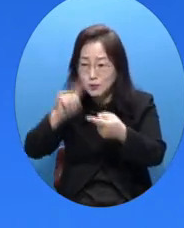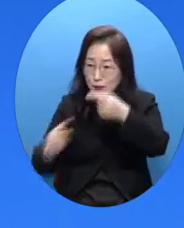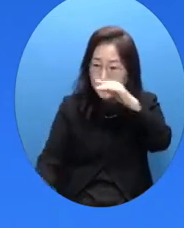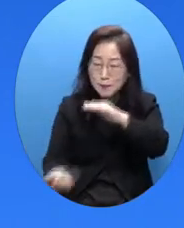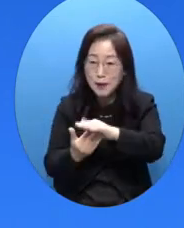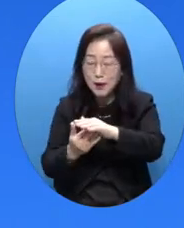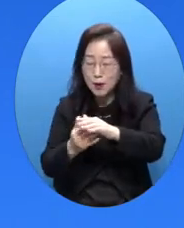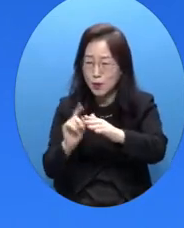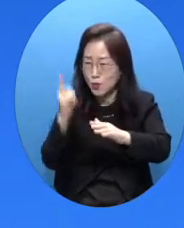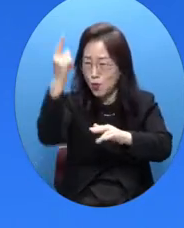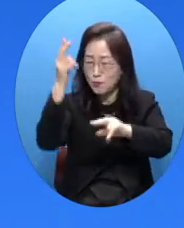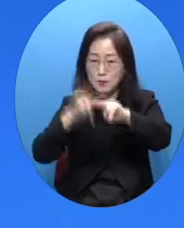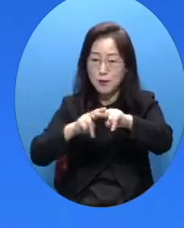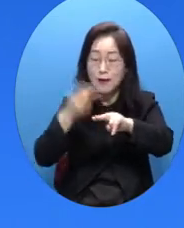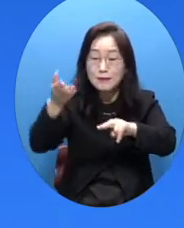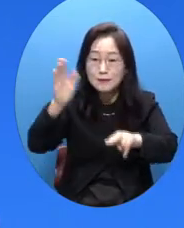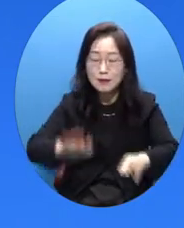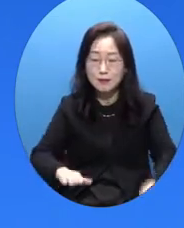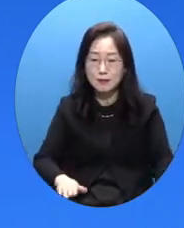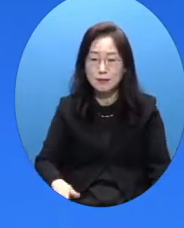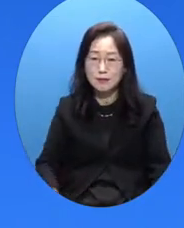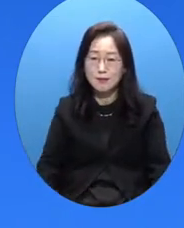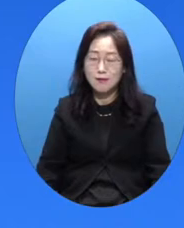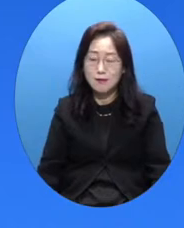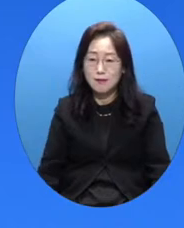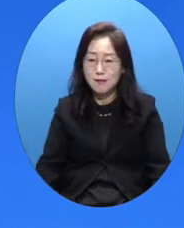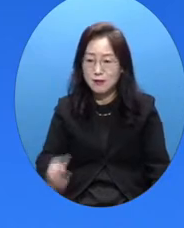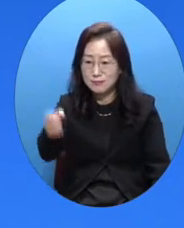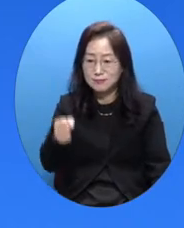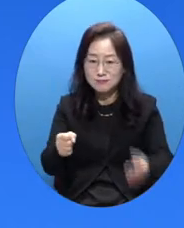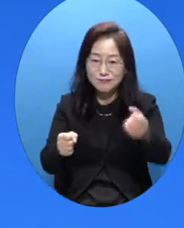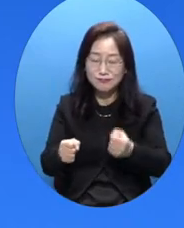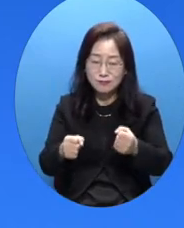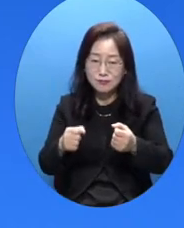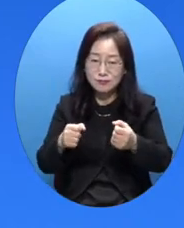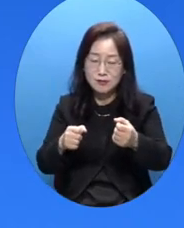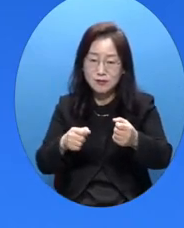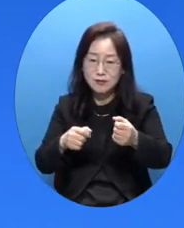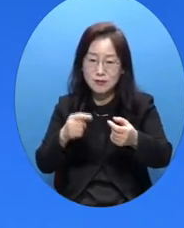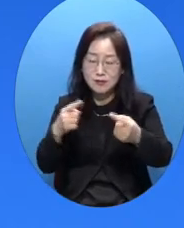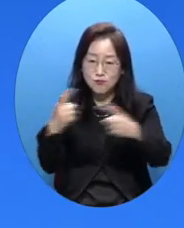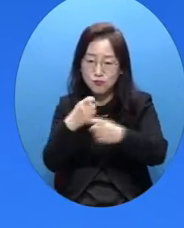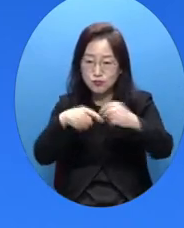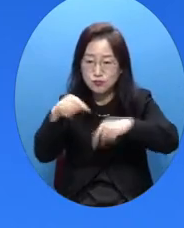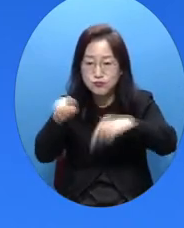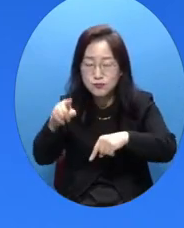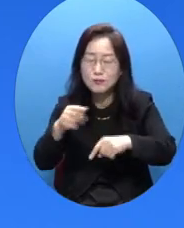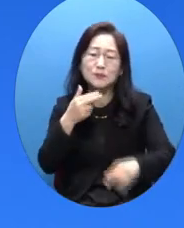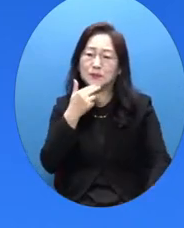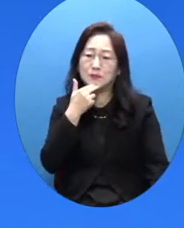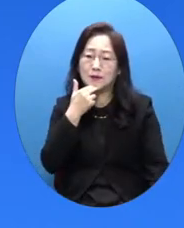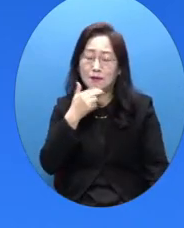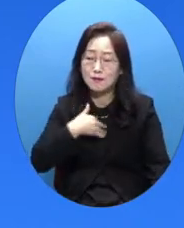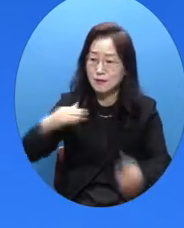Joseph what is an important lesson here today even after Joseph became the prime minister of Egypt he